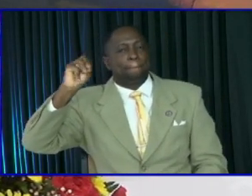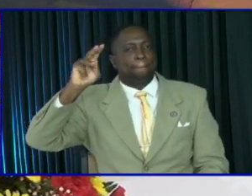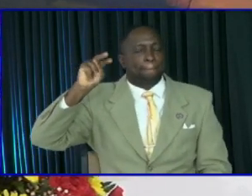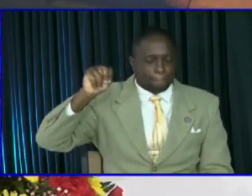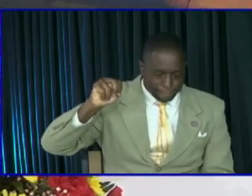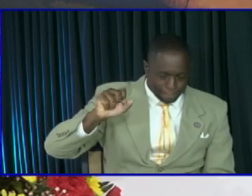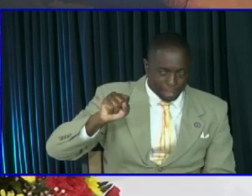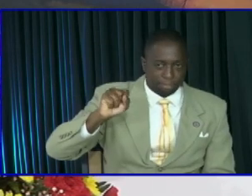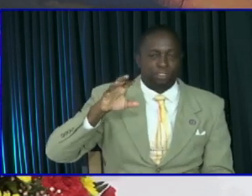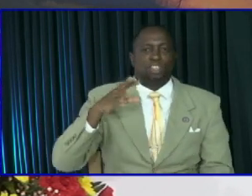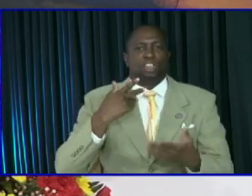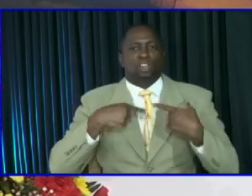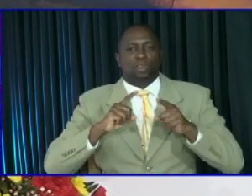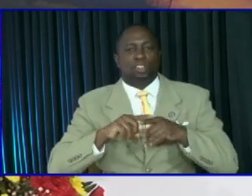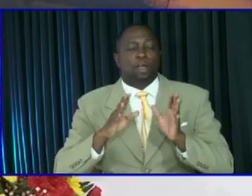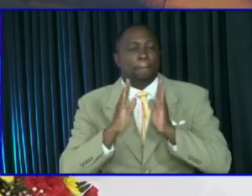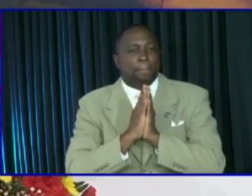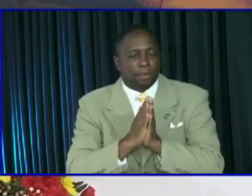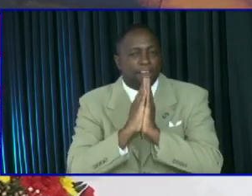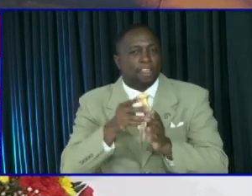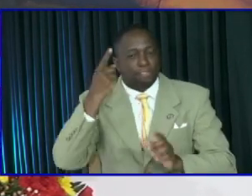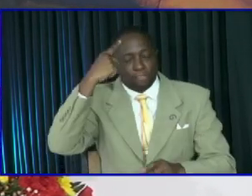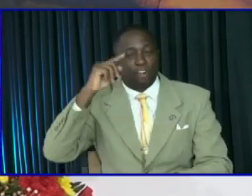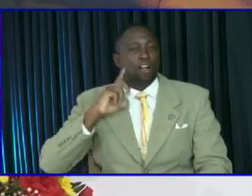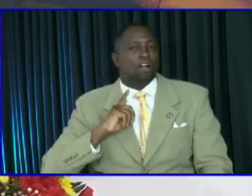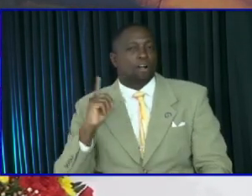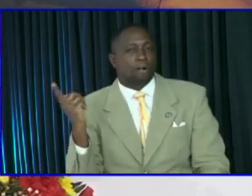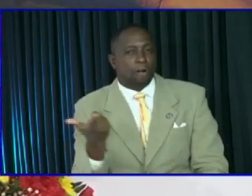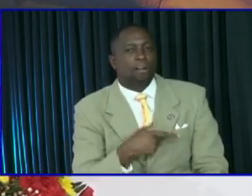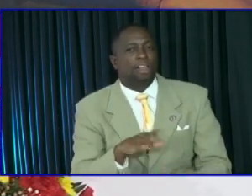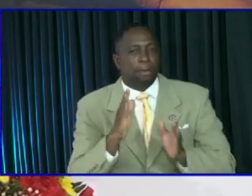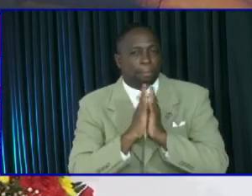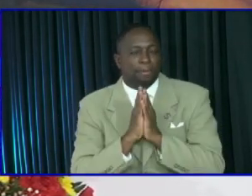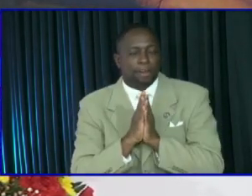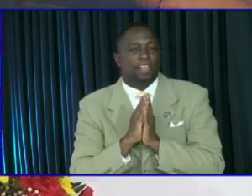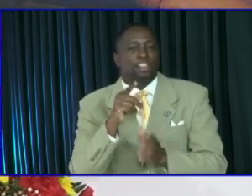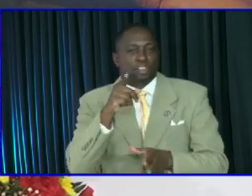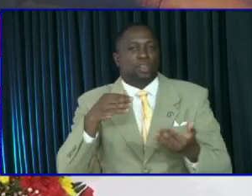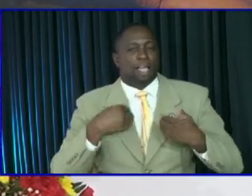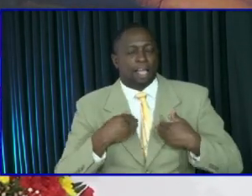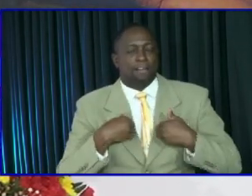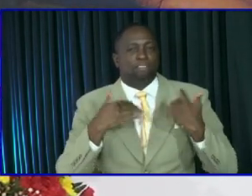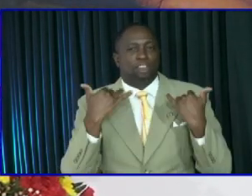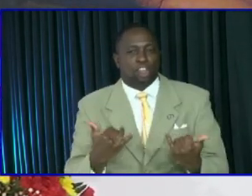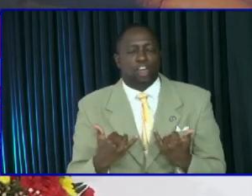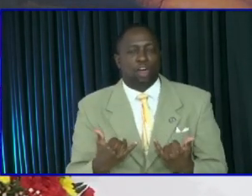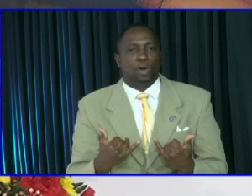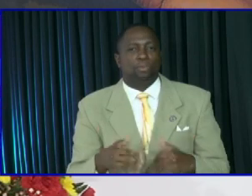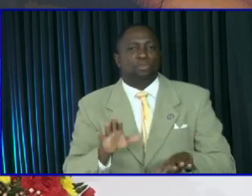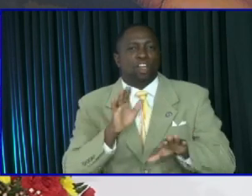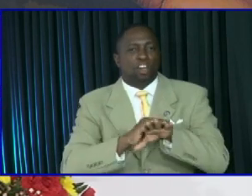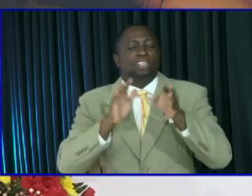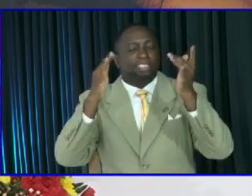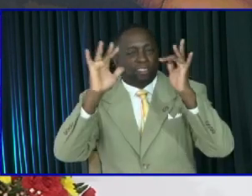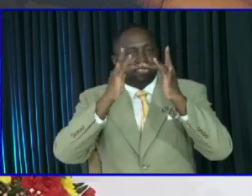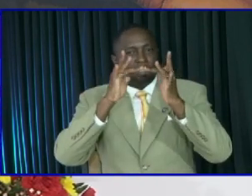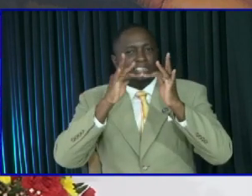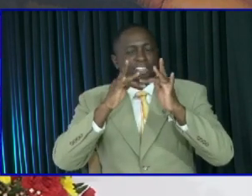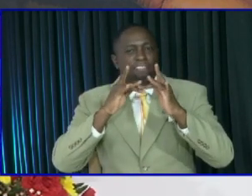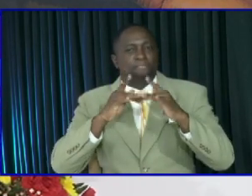to the Lord in prayer. The numbers are on your screen. Even now, you can send in your request